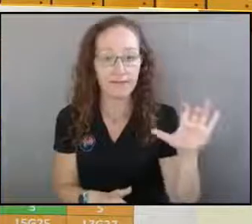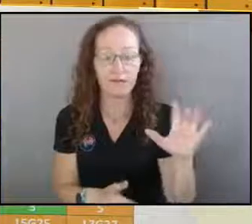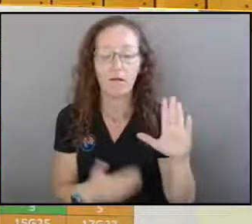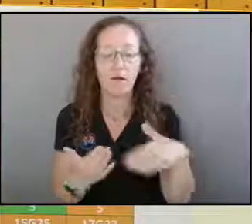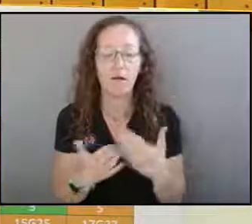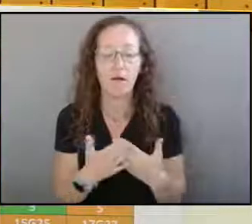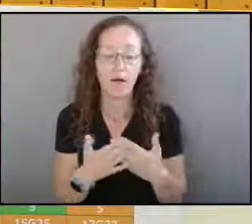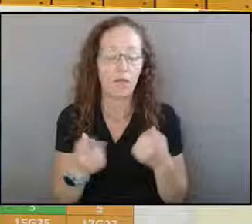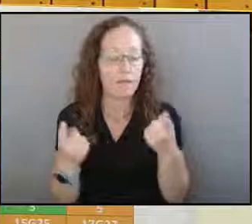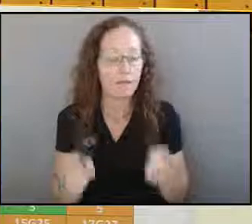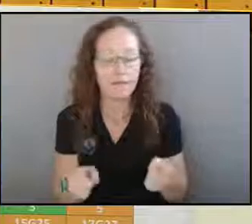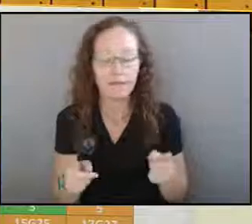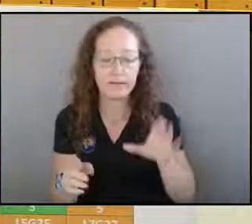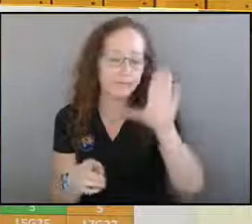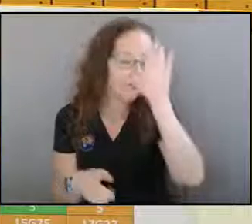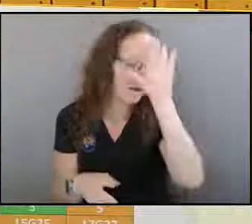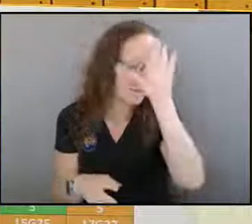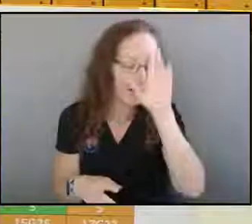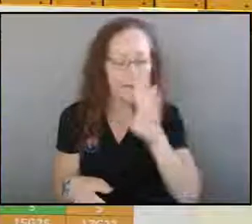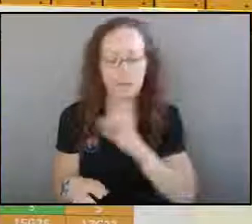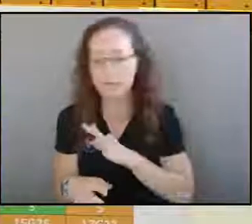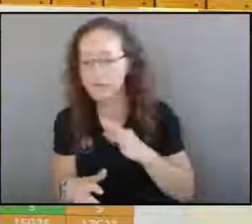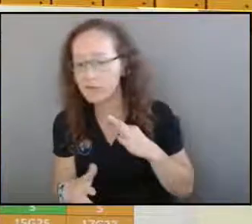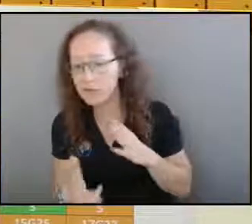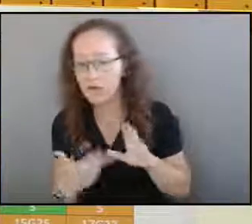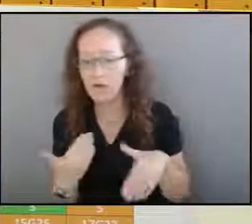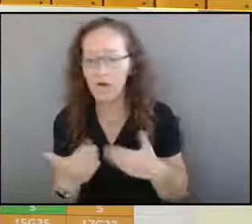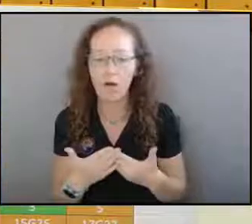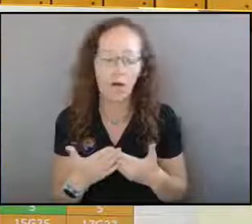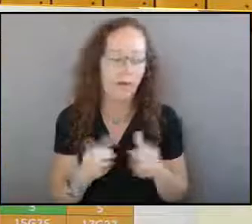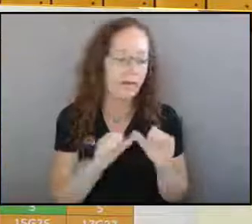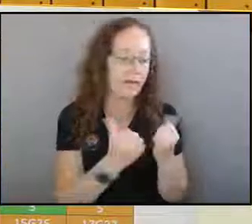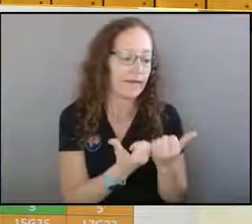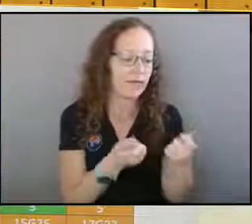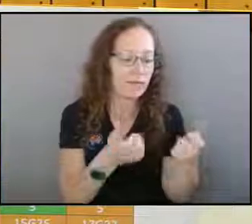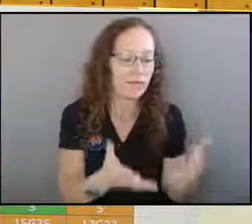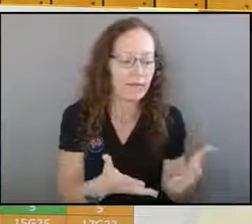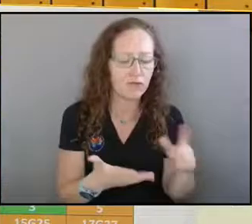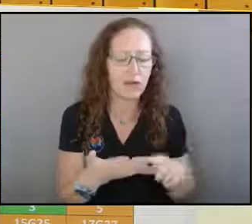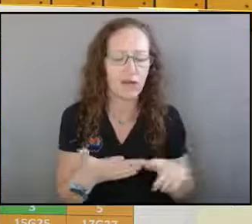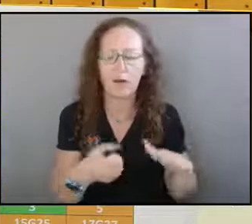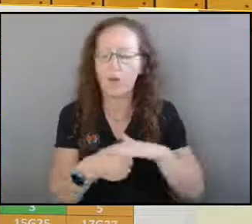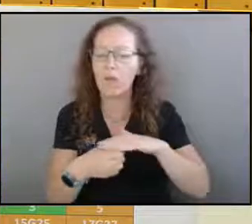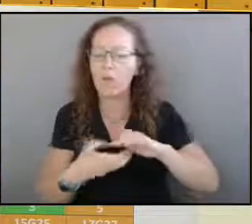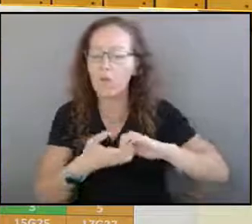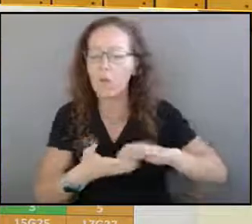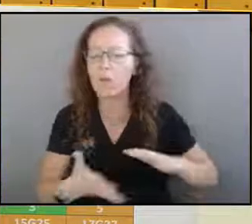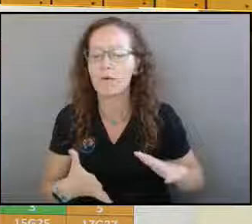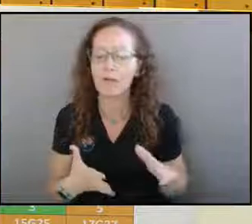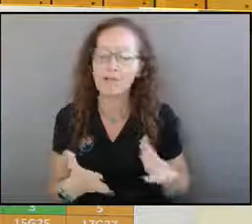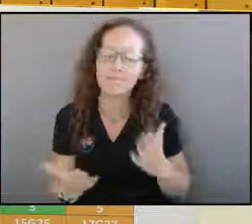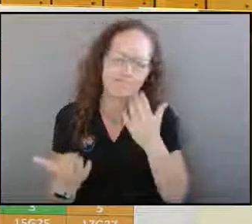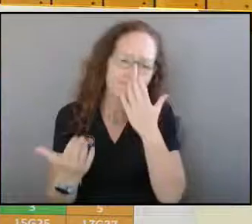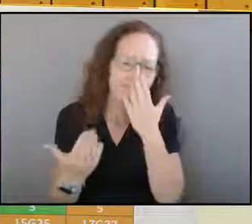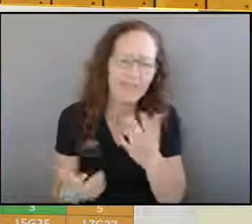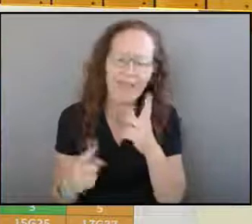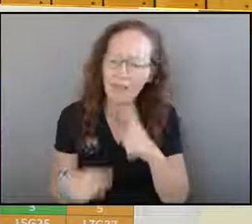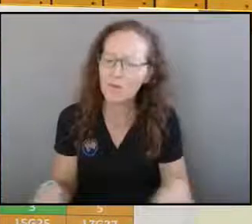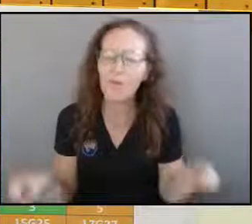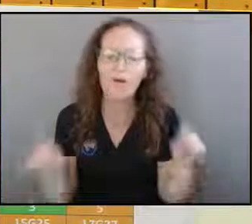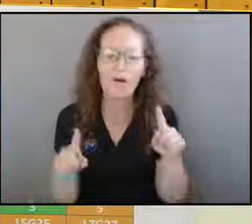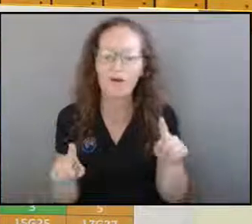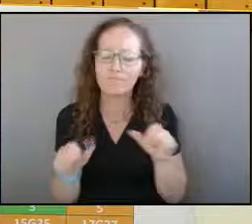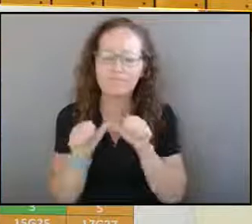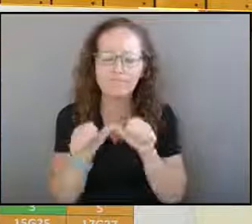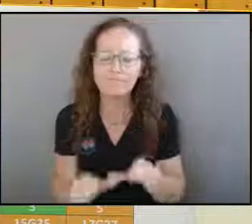and all of our agency administrators and our local cooperators, I just want to thank all of you for your continued patience and